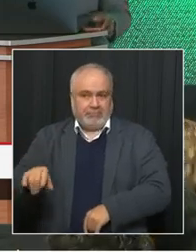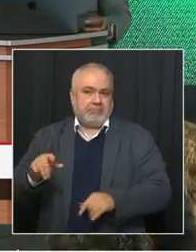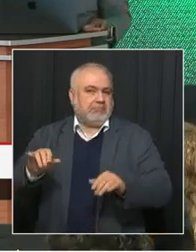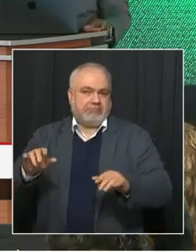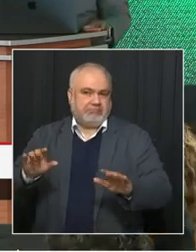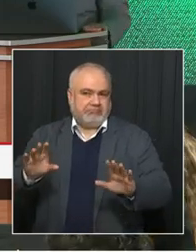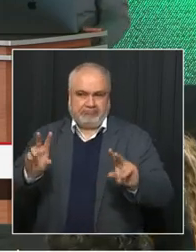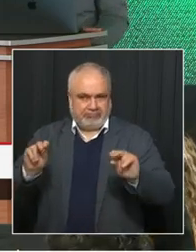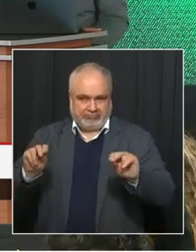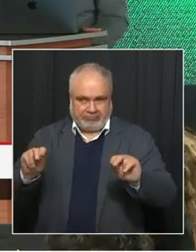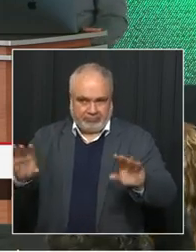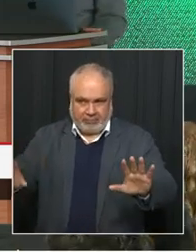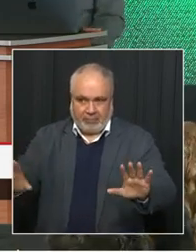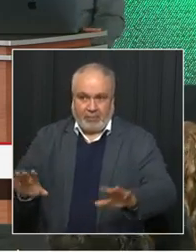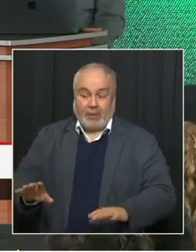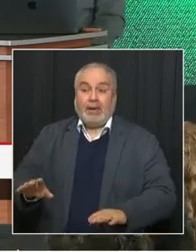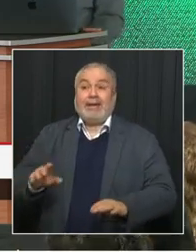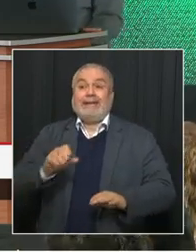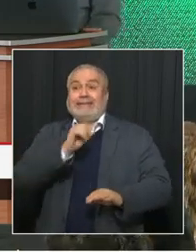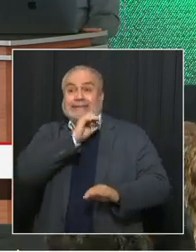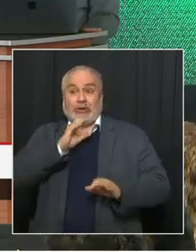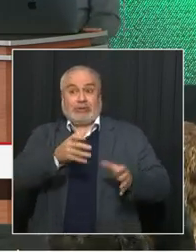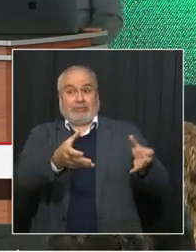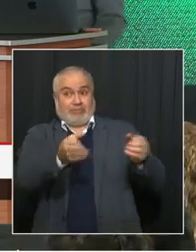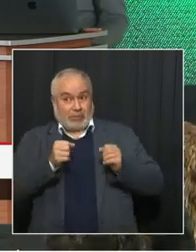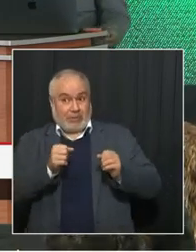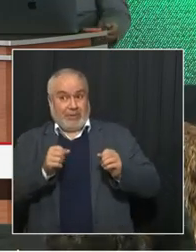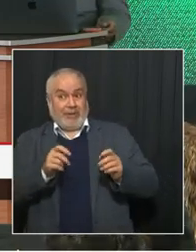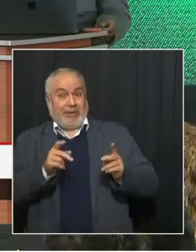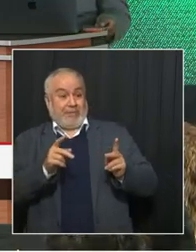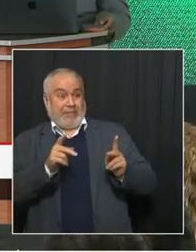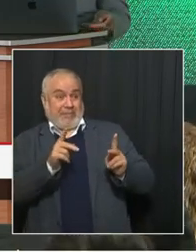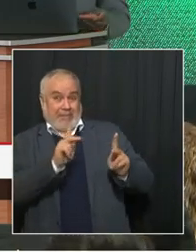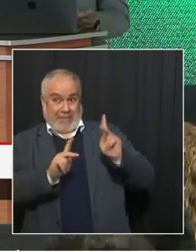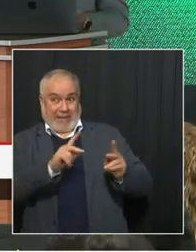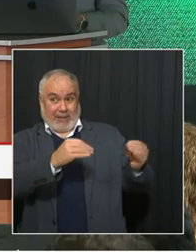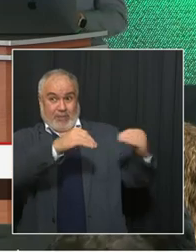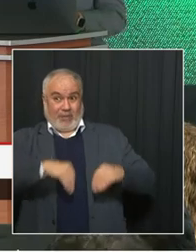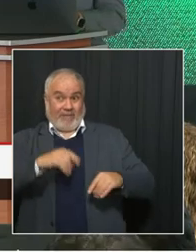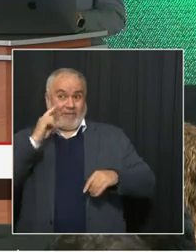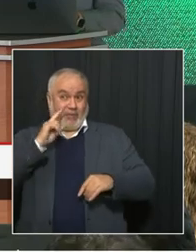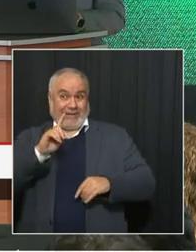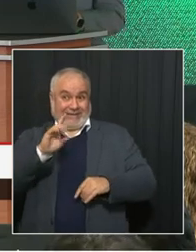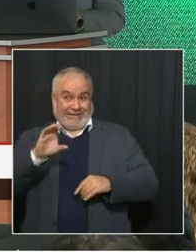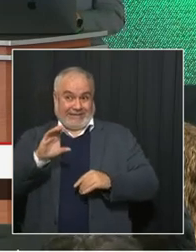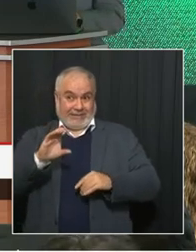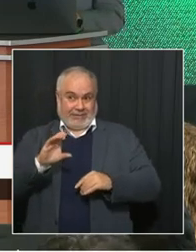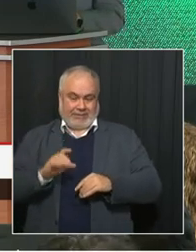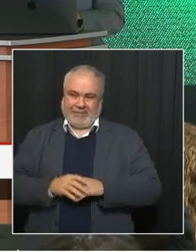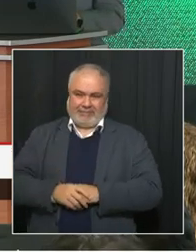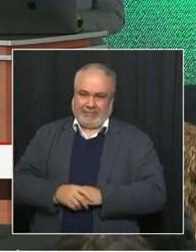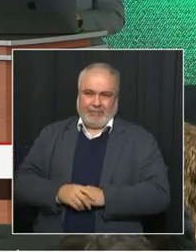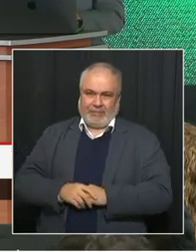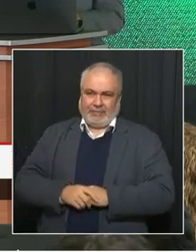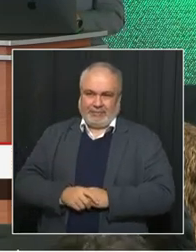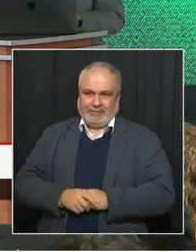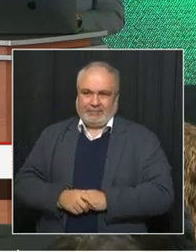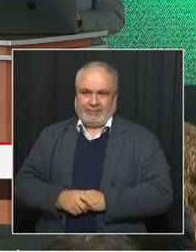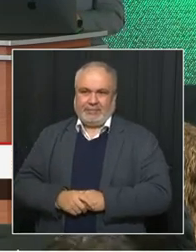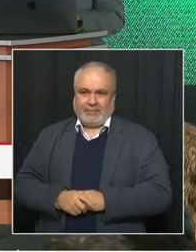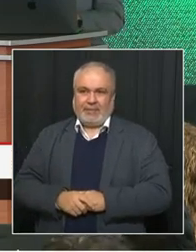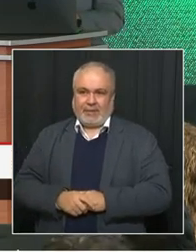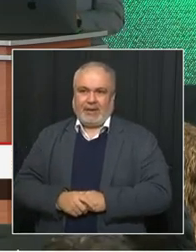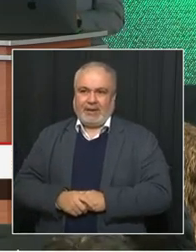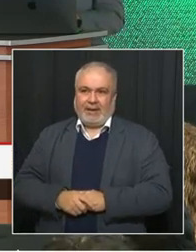it is a big yes to the first question. And it is a competitive advantage for us, okay? We want to